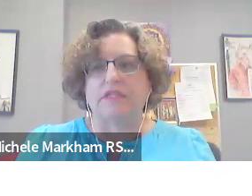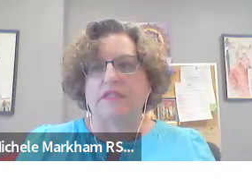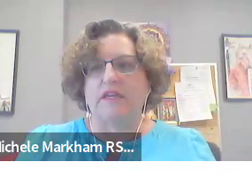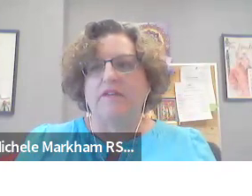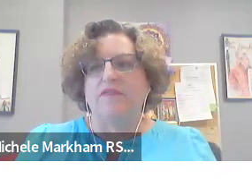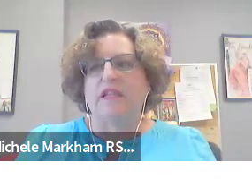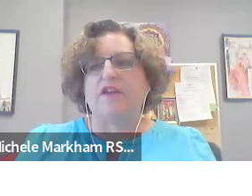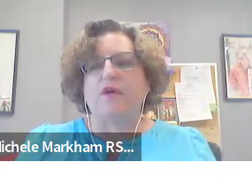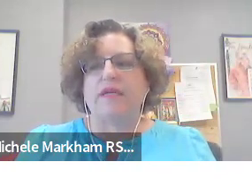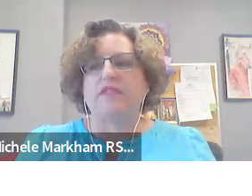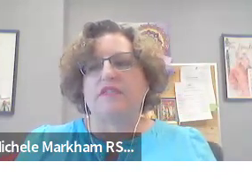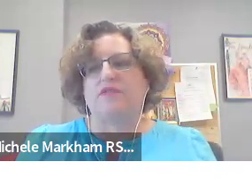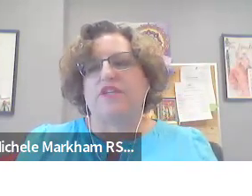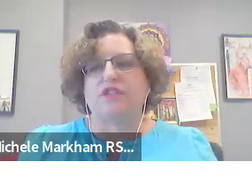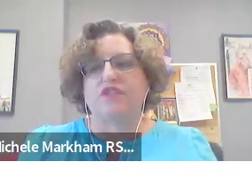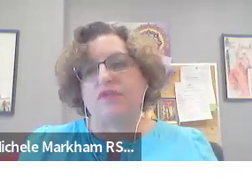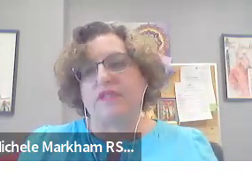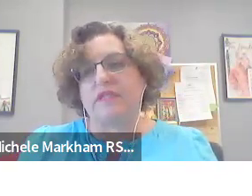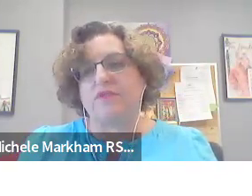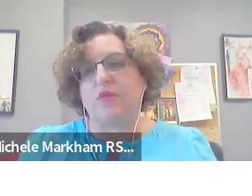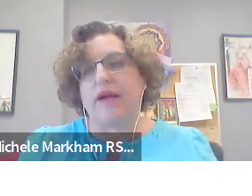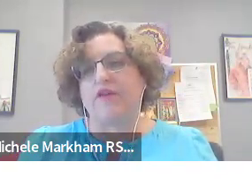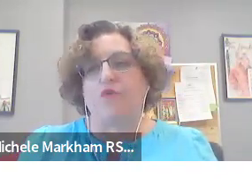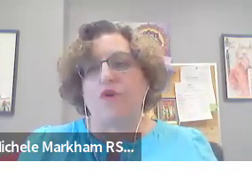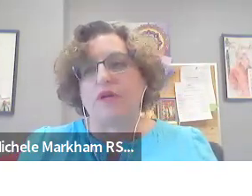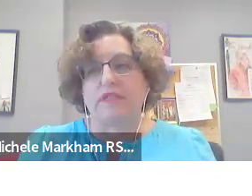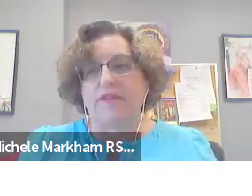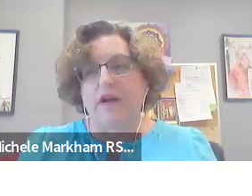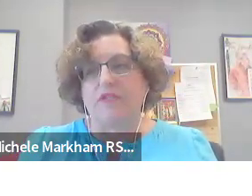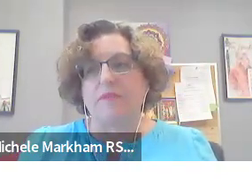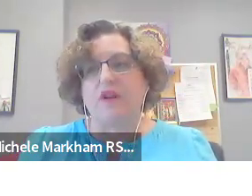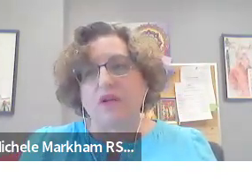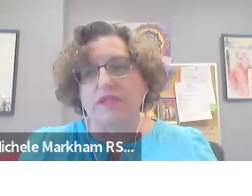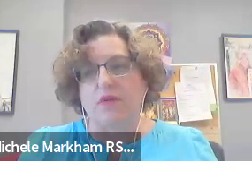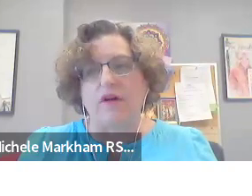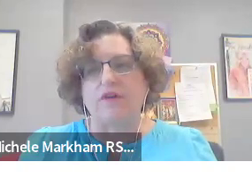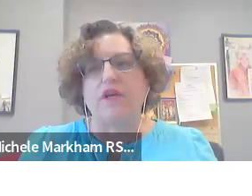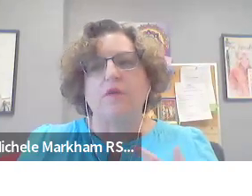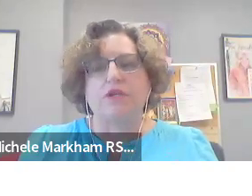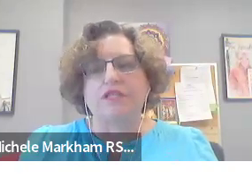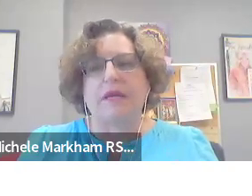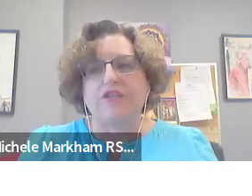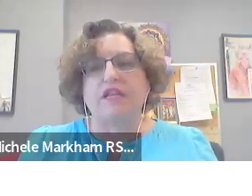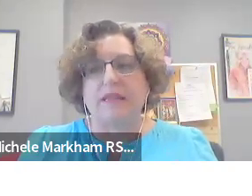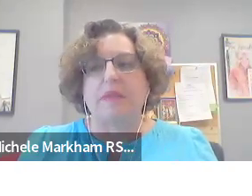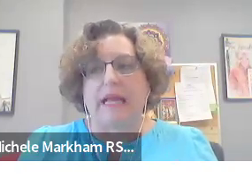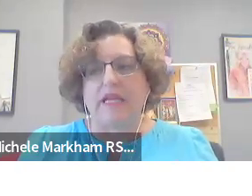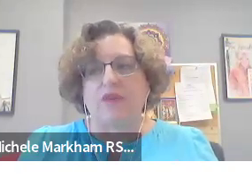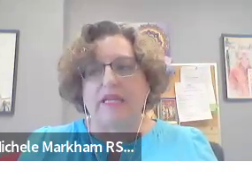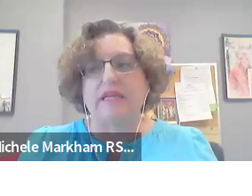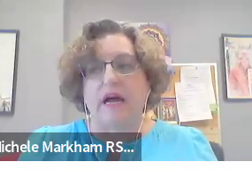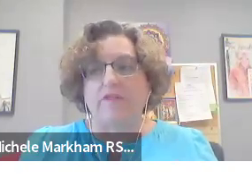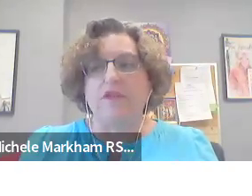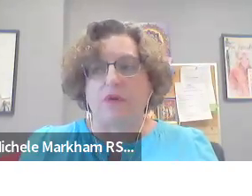community agencies. The letter requested a donation of services required for safe housing, but also offered participation in the